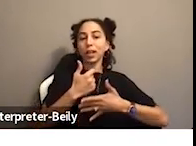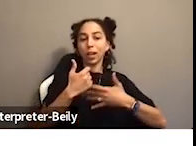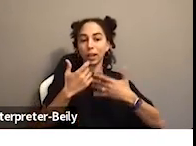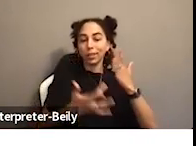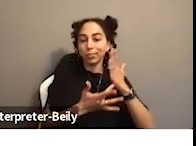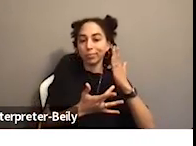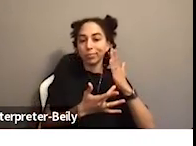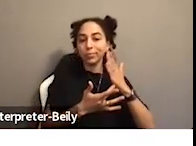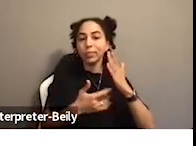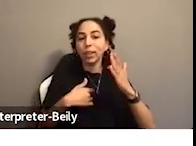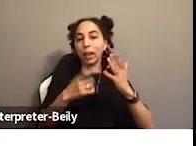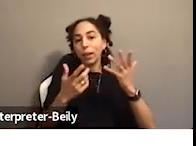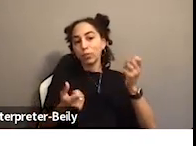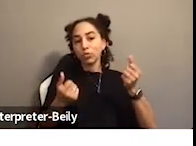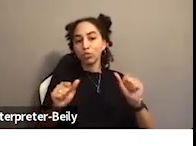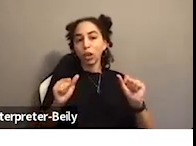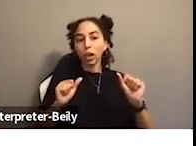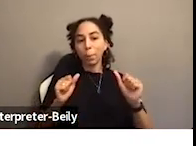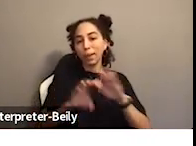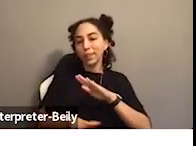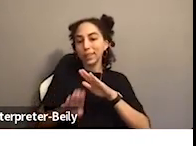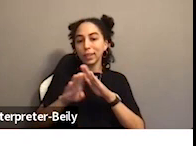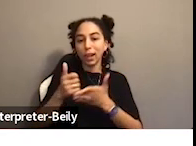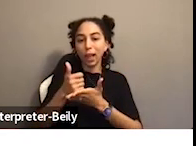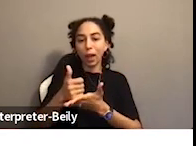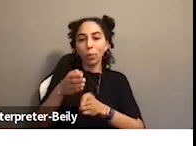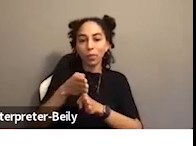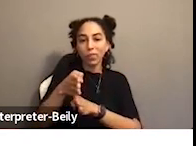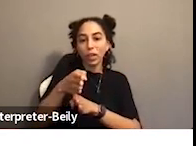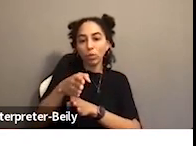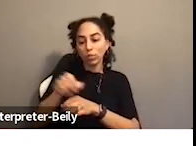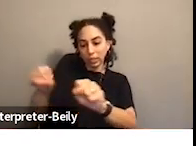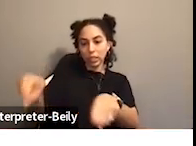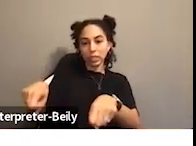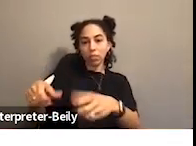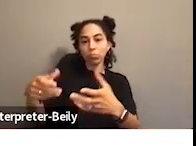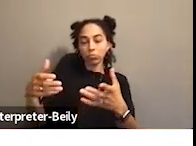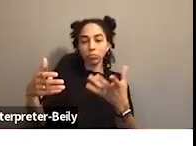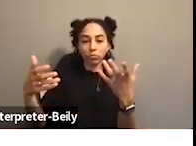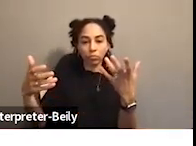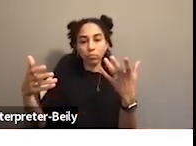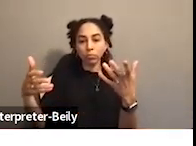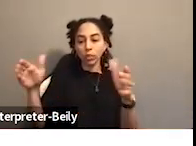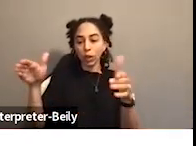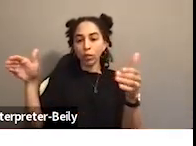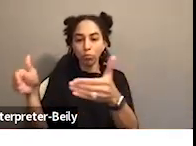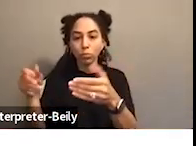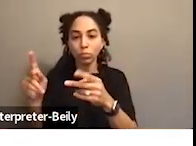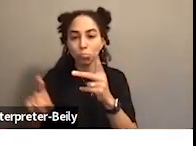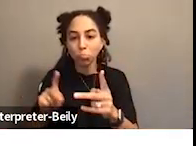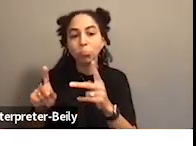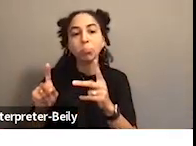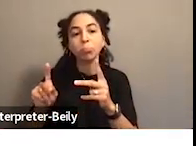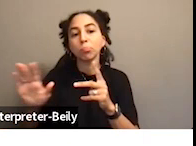and basically trying to help the field, the system kind of point toward supporting people and their